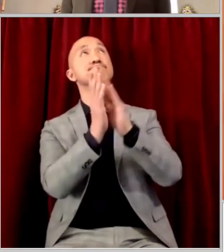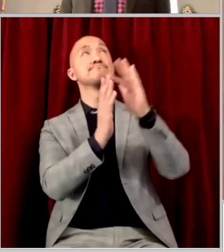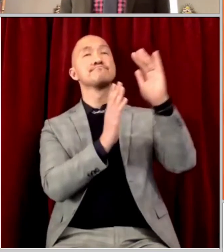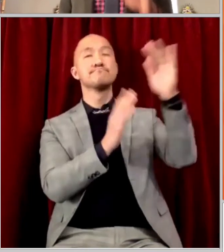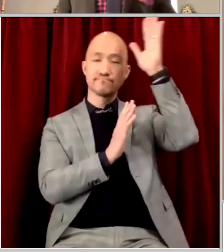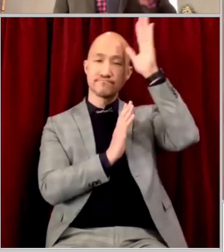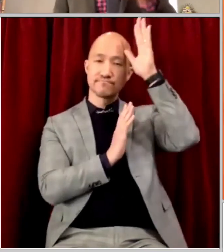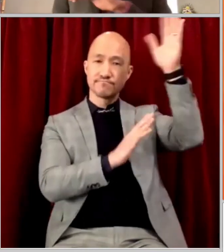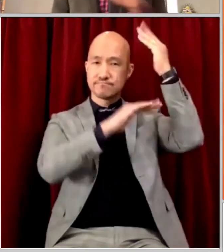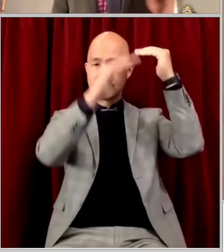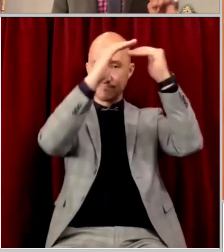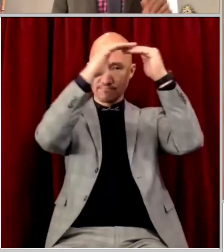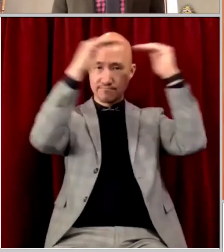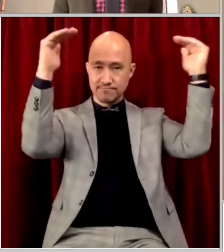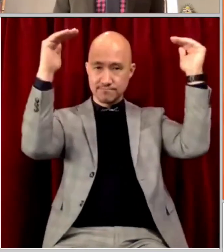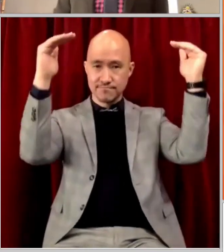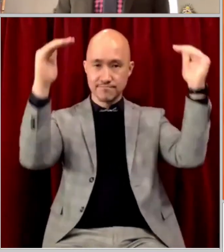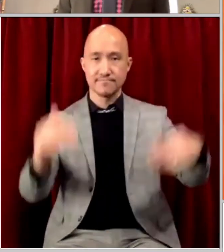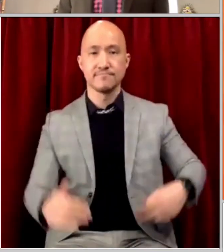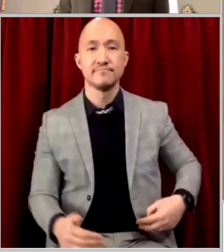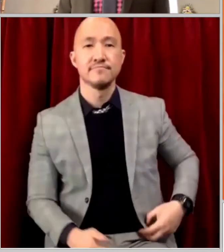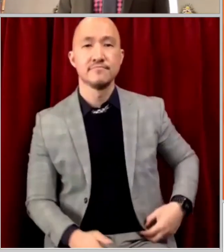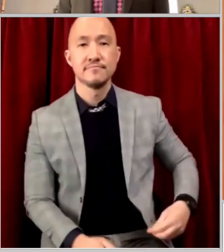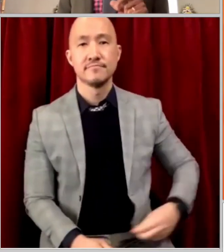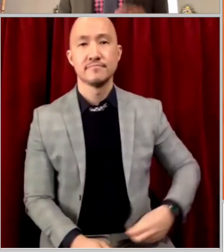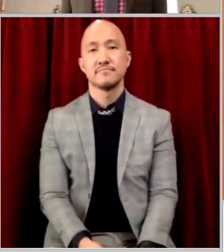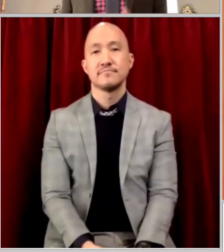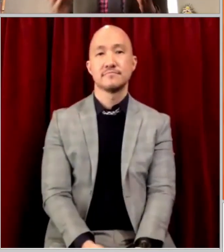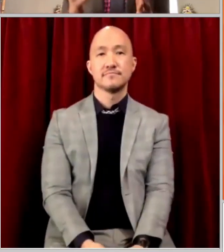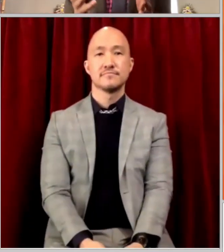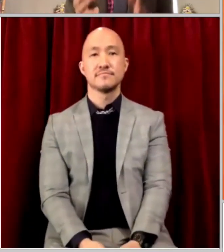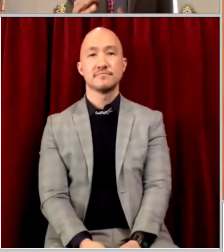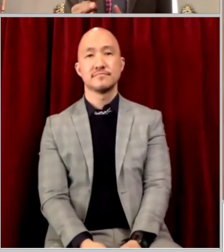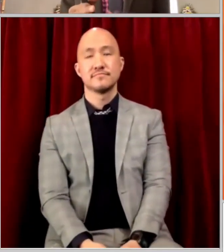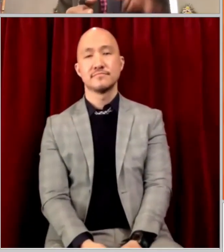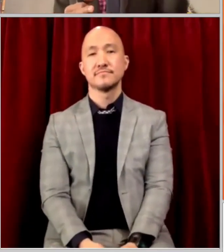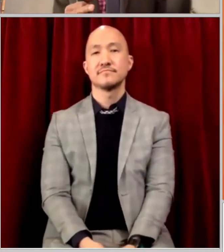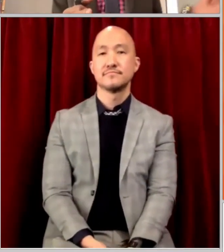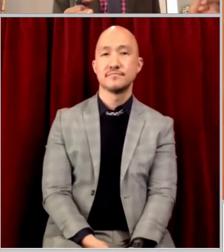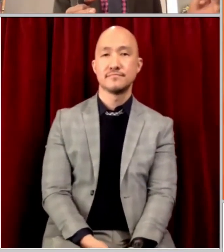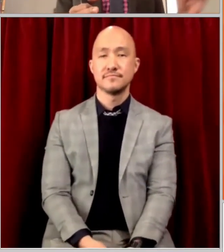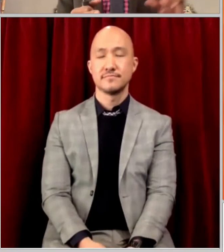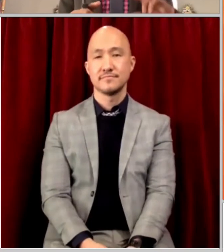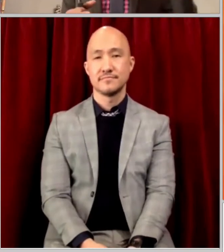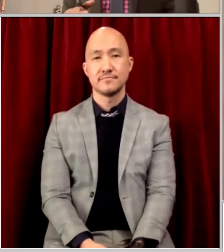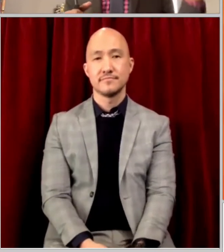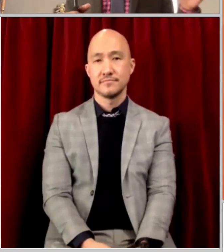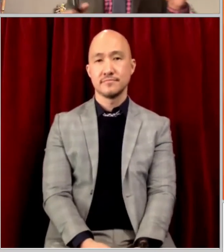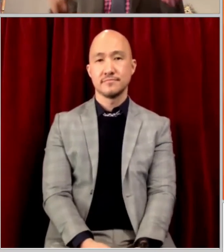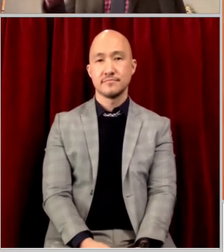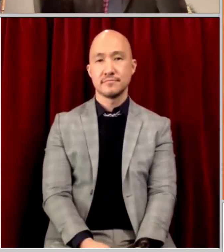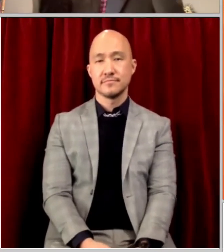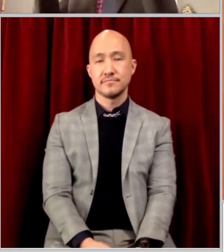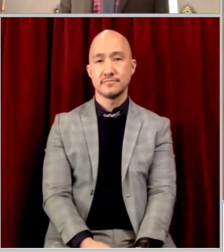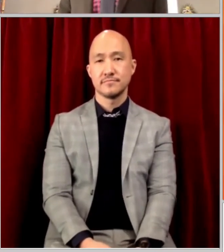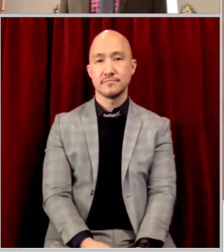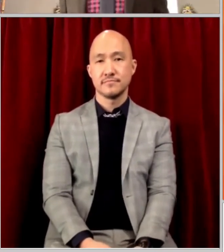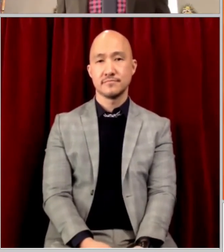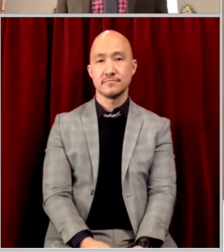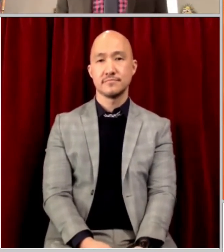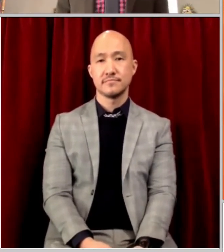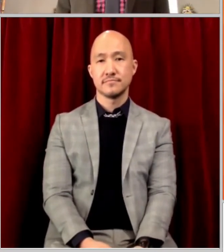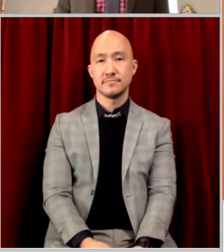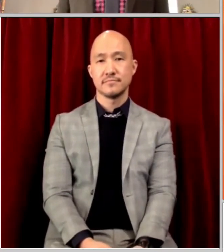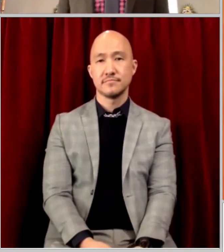heaven. That's the decision we need to all make. And we don't need to make that at the end of the week or next. No, we need to do that right